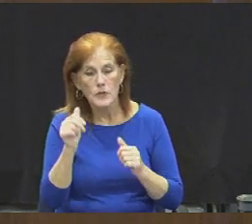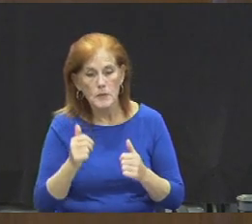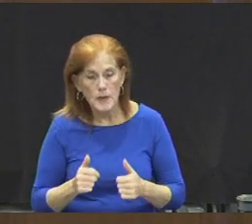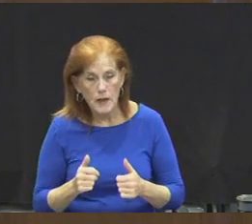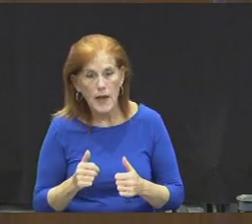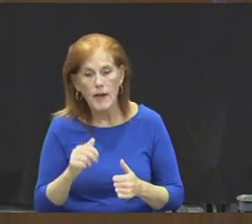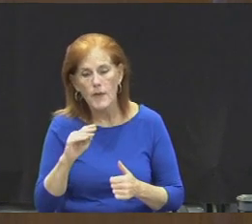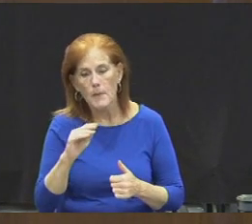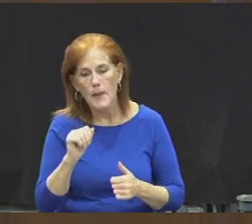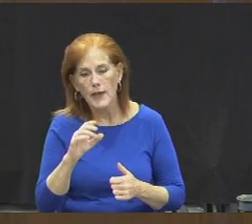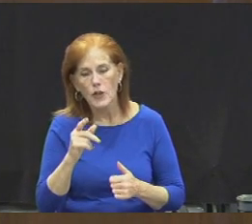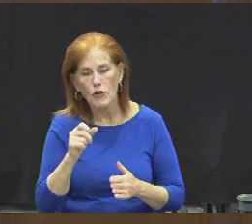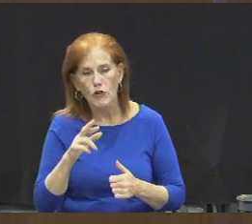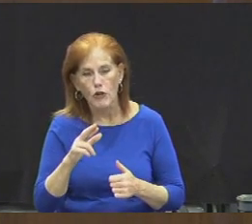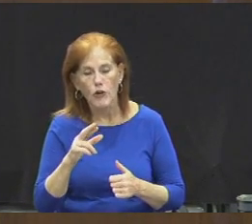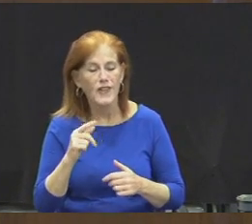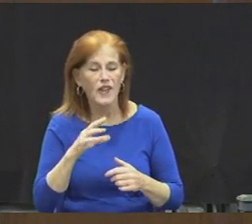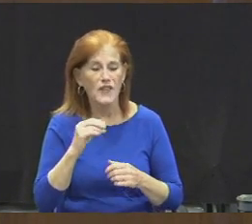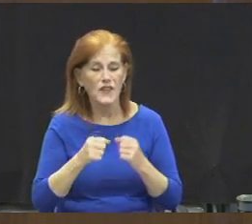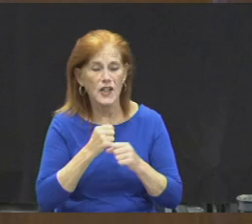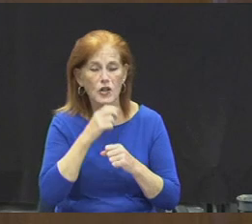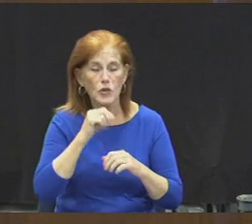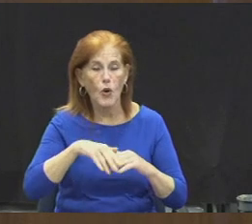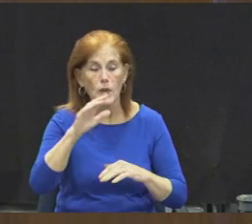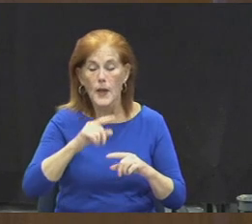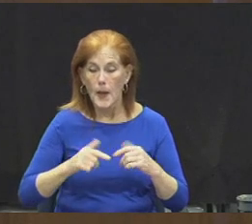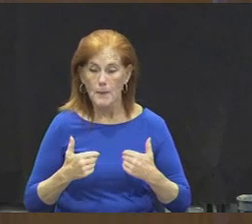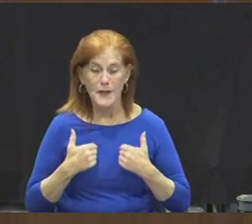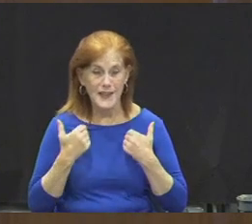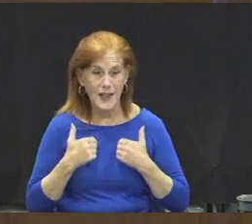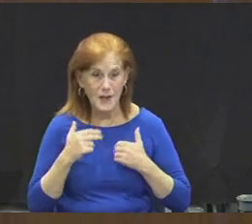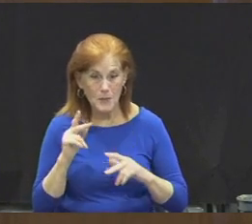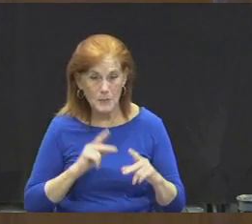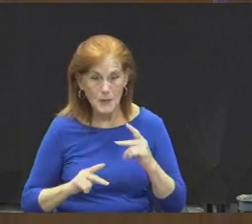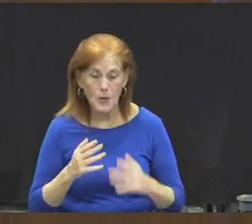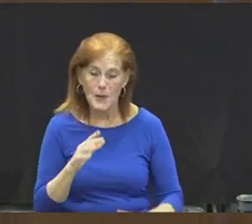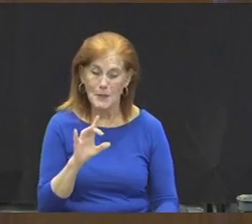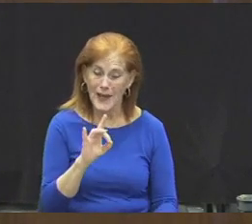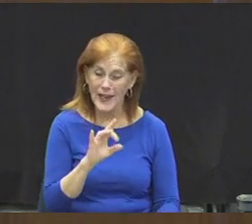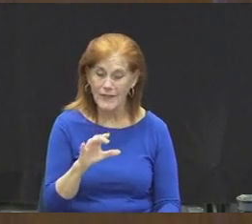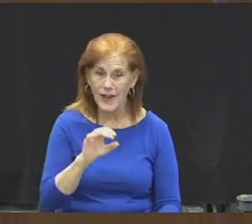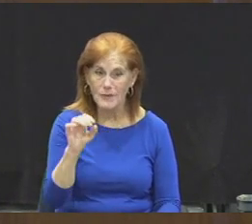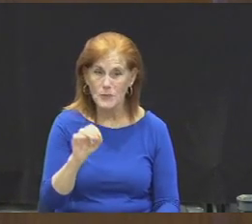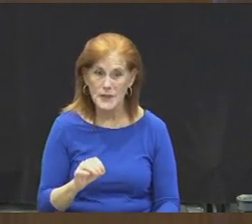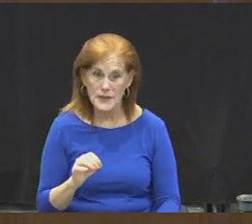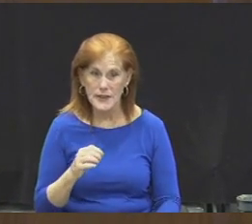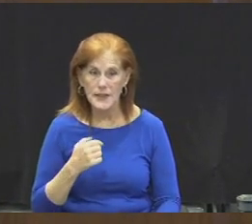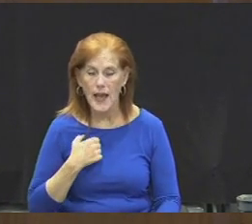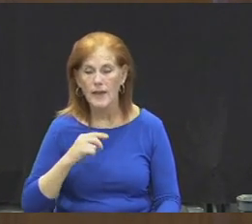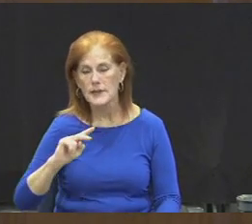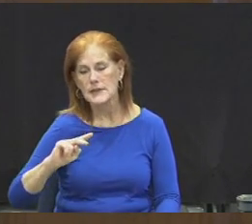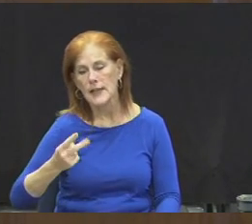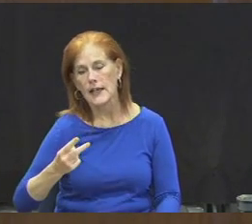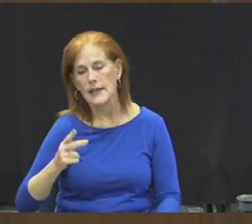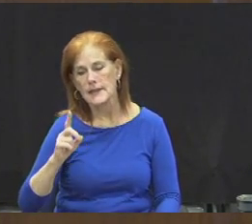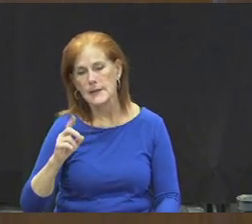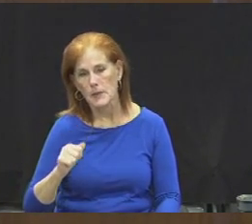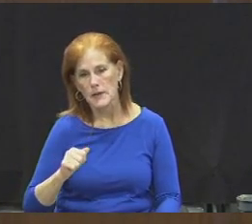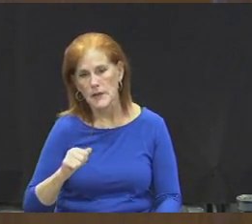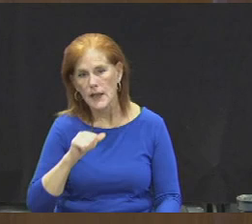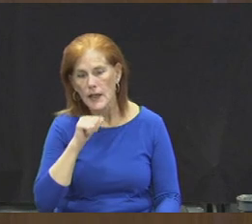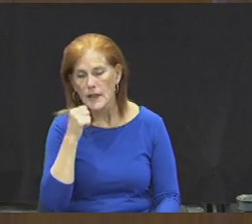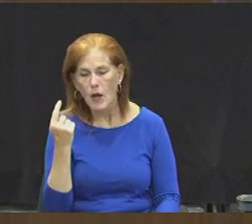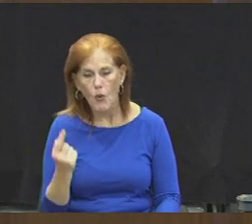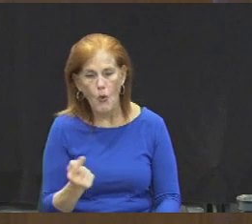those that are younger, most of those individuals, probably 85% of them have secondary disabilities